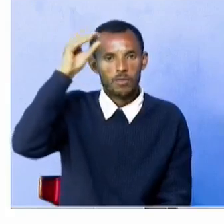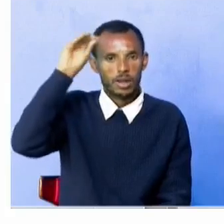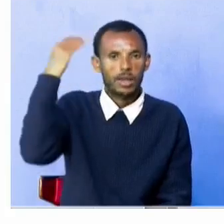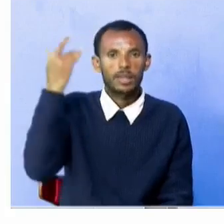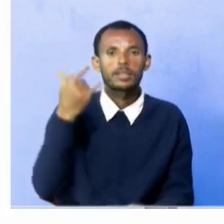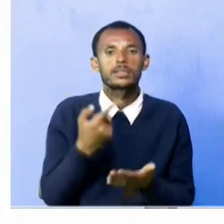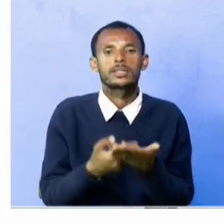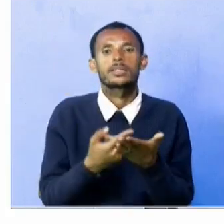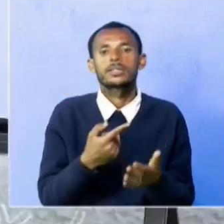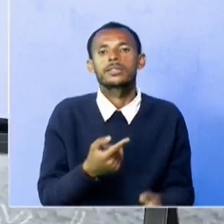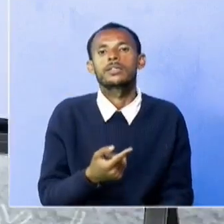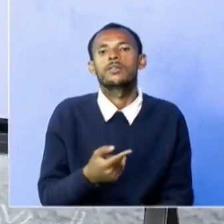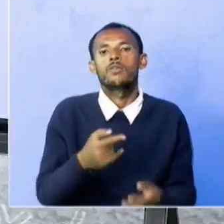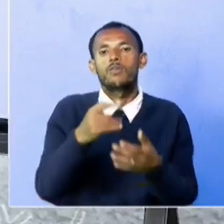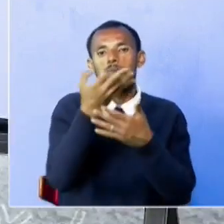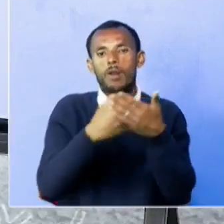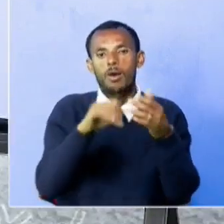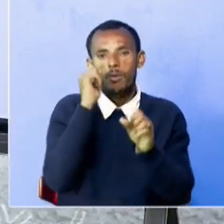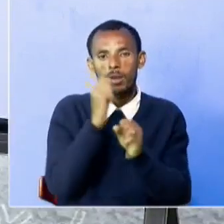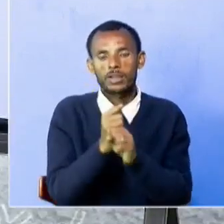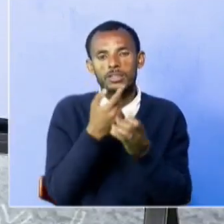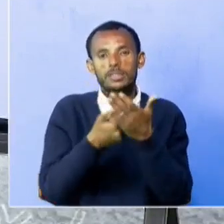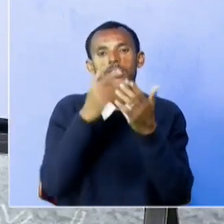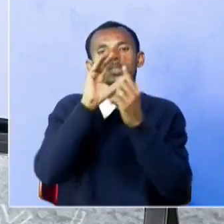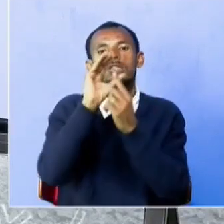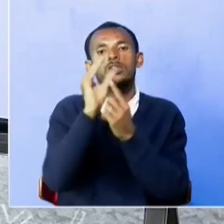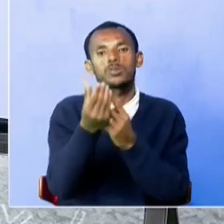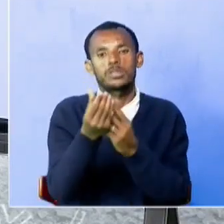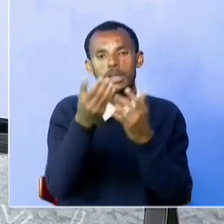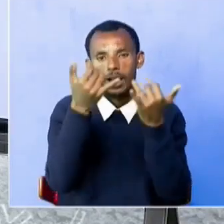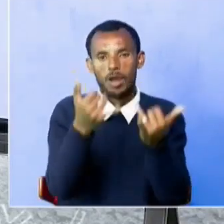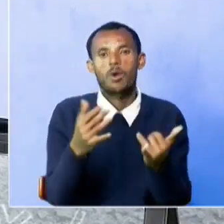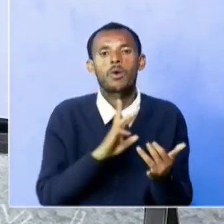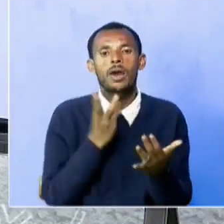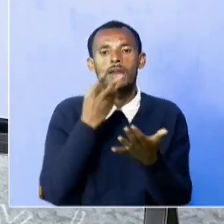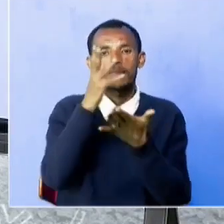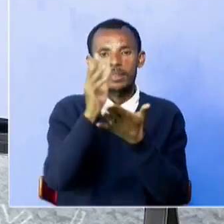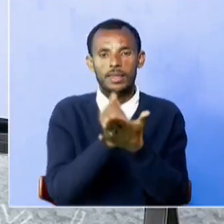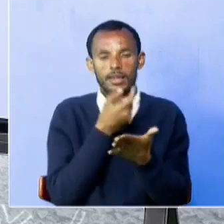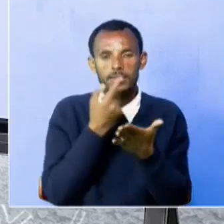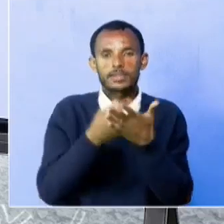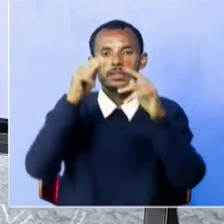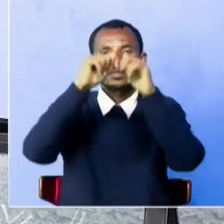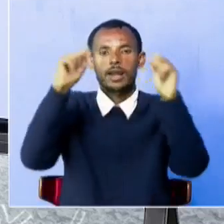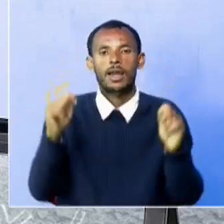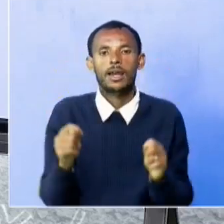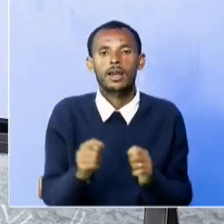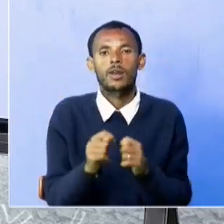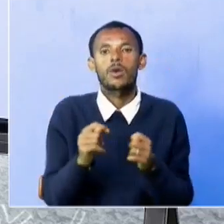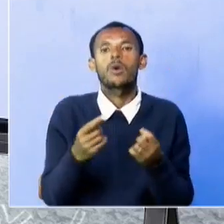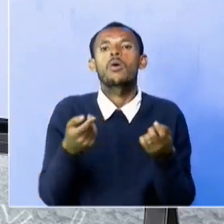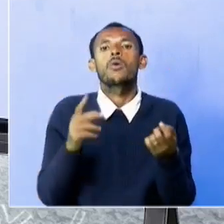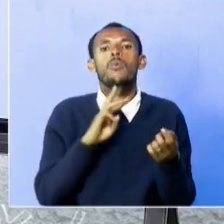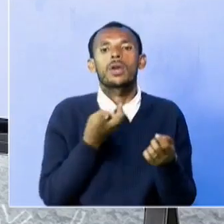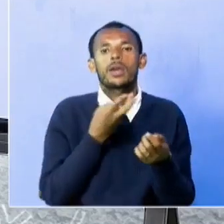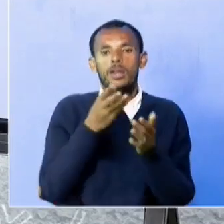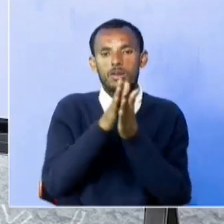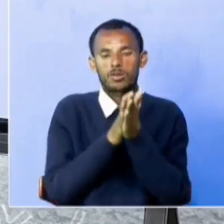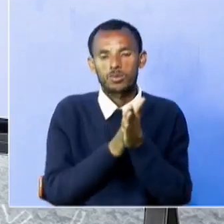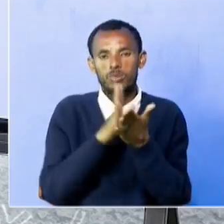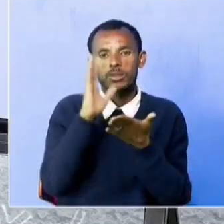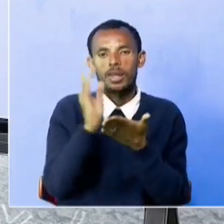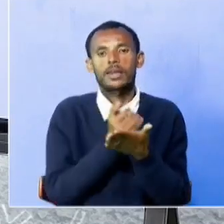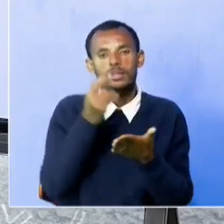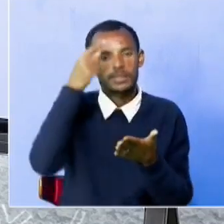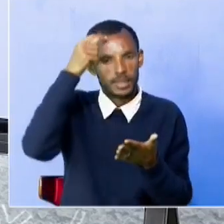one because this formula works for this situation. Now we are taking this triangle, so we need to take the